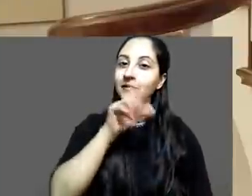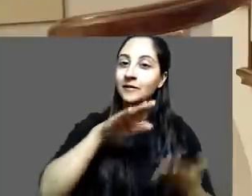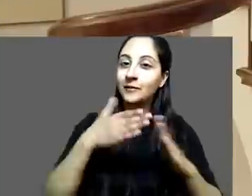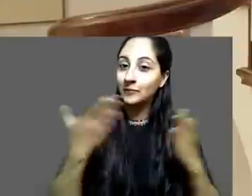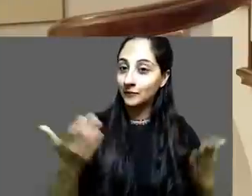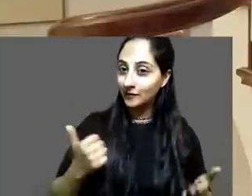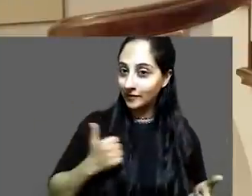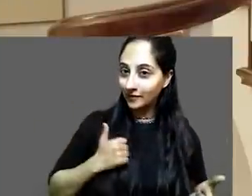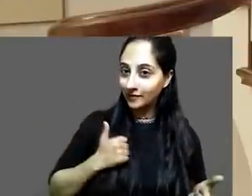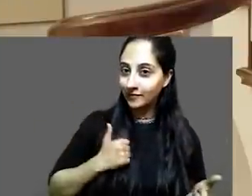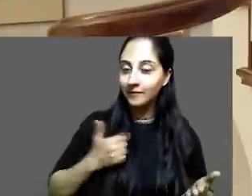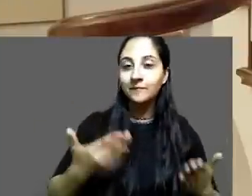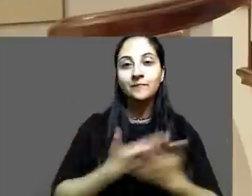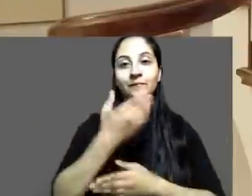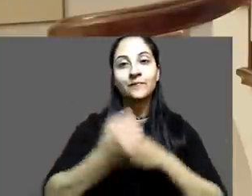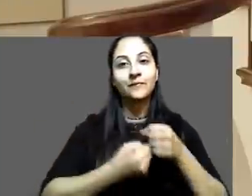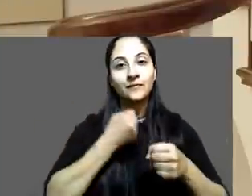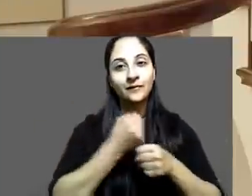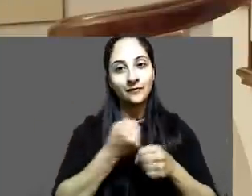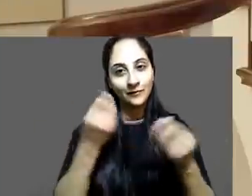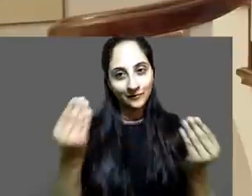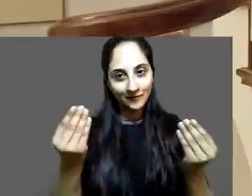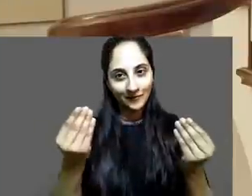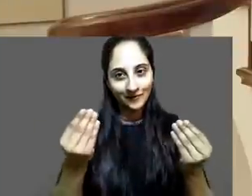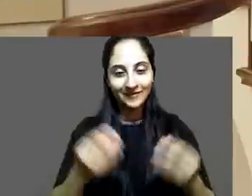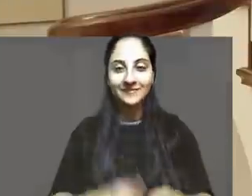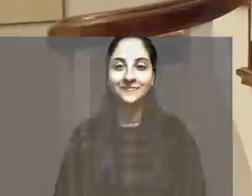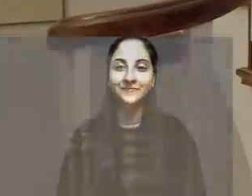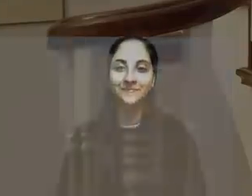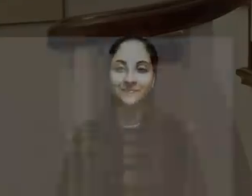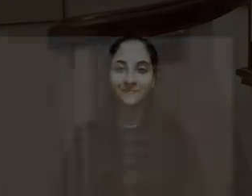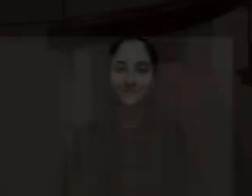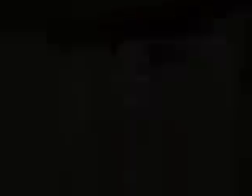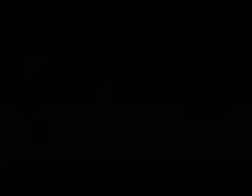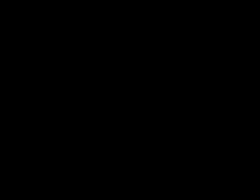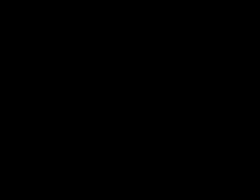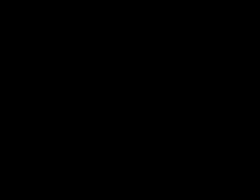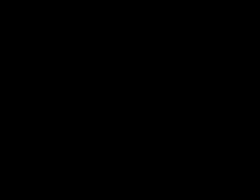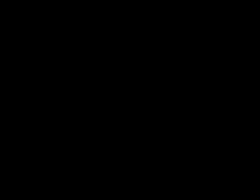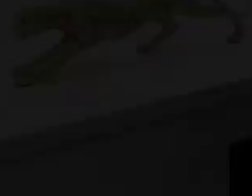member of the Canadian Jamaat Nowruz Mubarak.